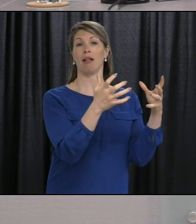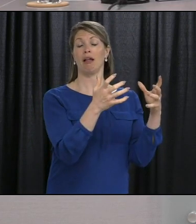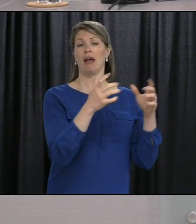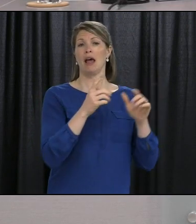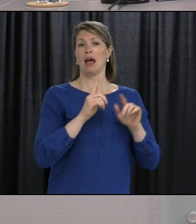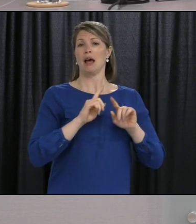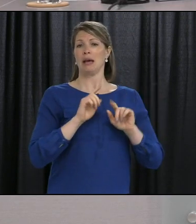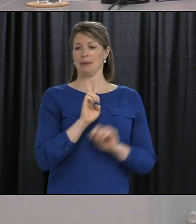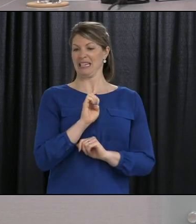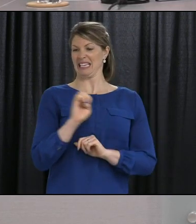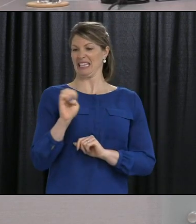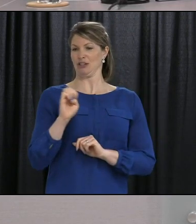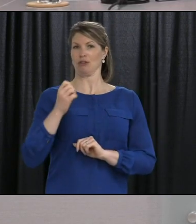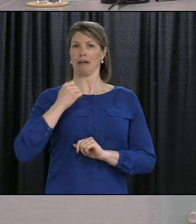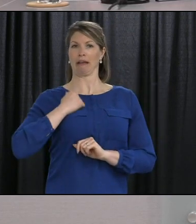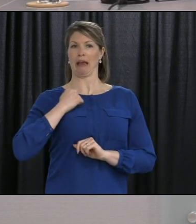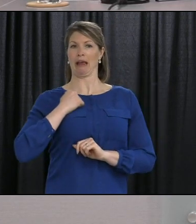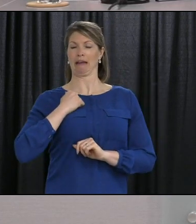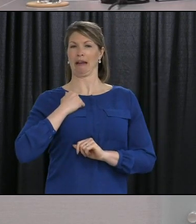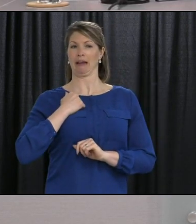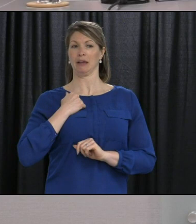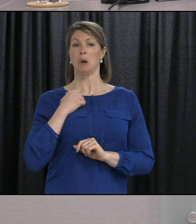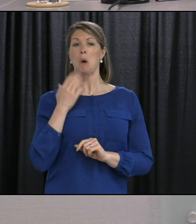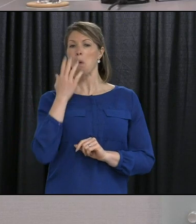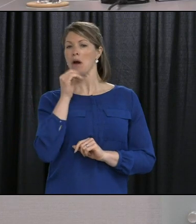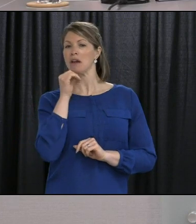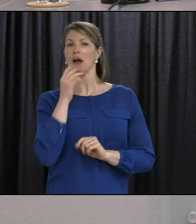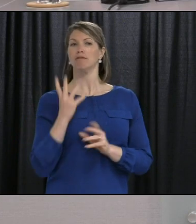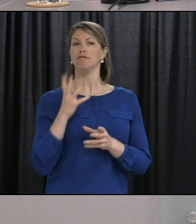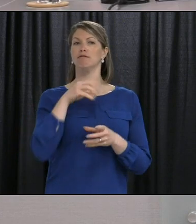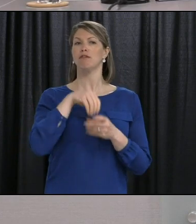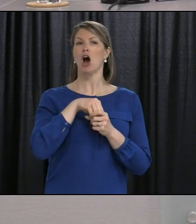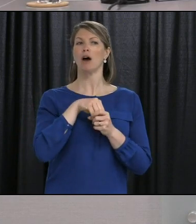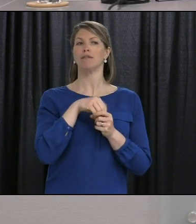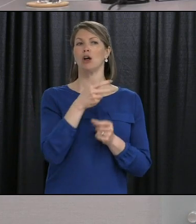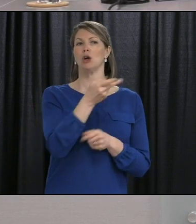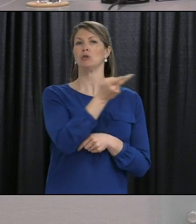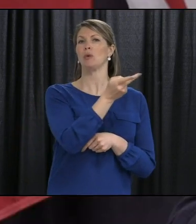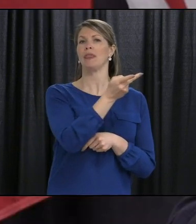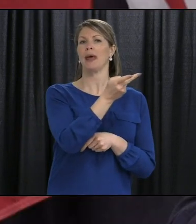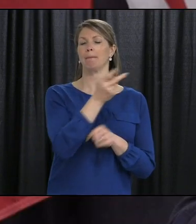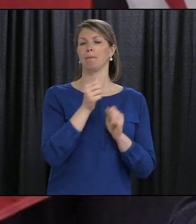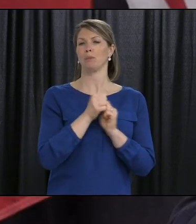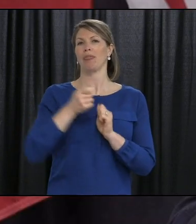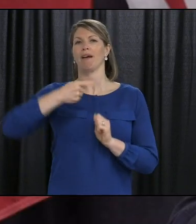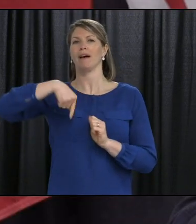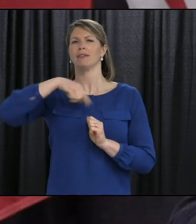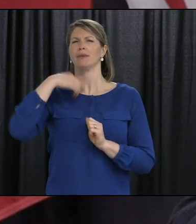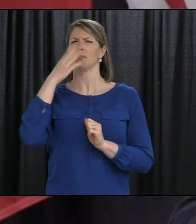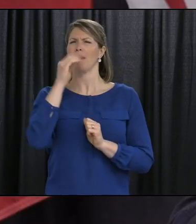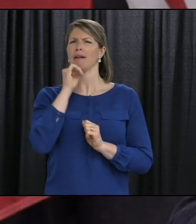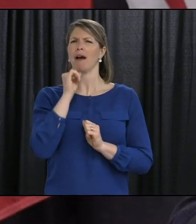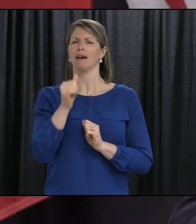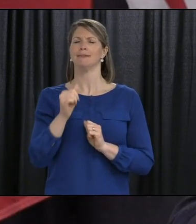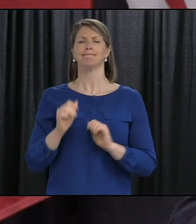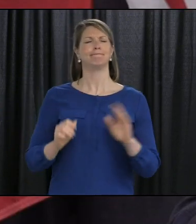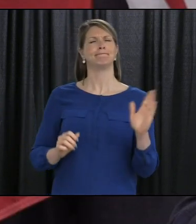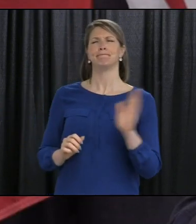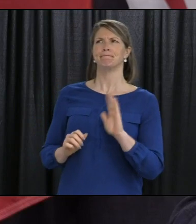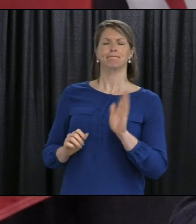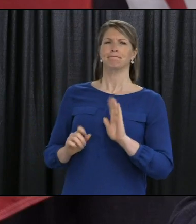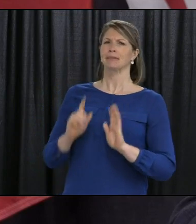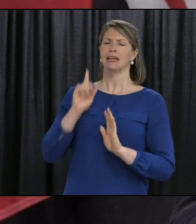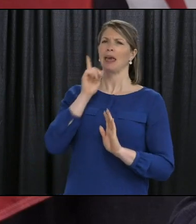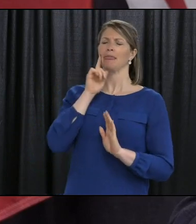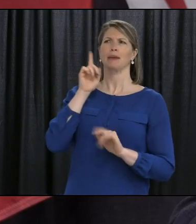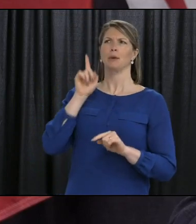Patrick, I think we shouldn't get really ahead of ourselves here. As I think I've mentioned in my opening comments here in the public, Dr.